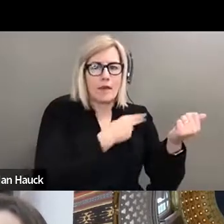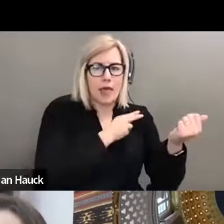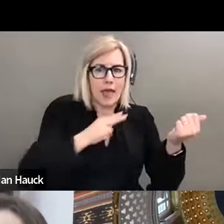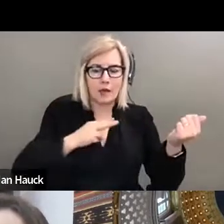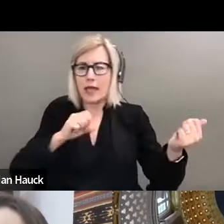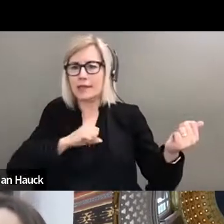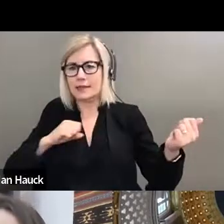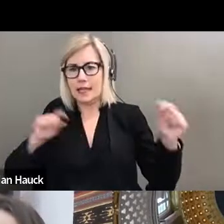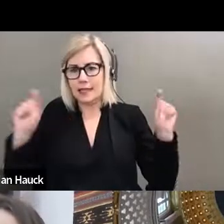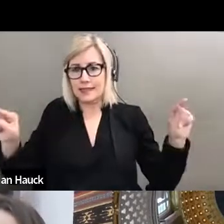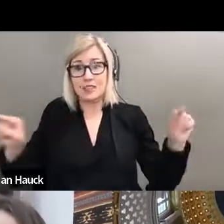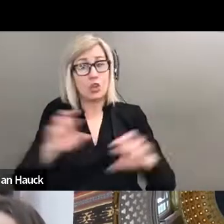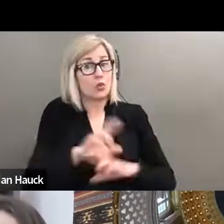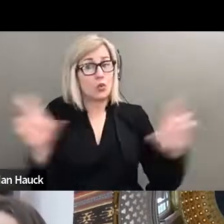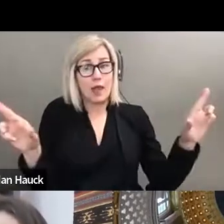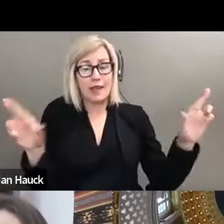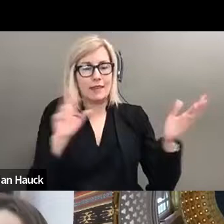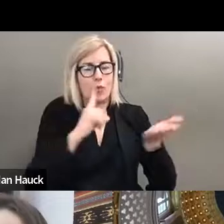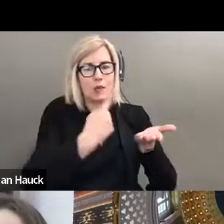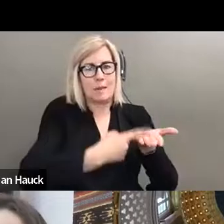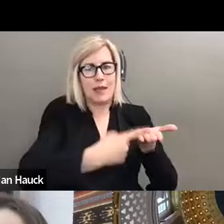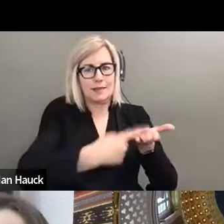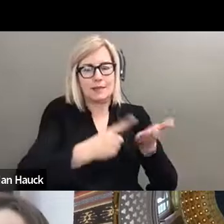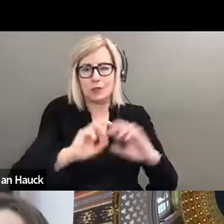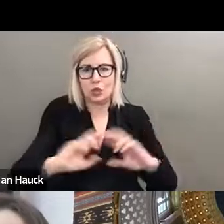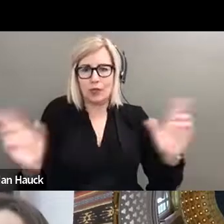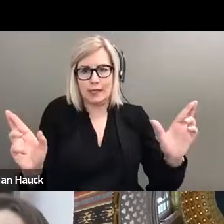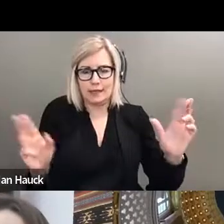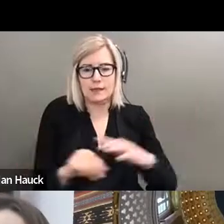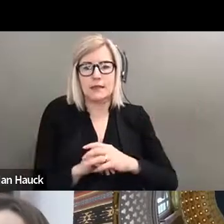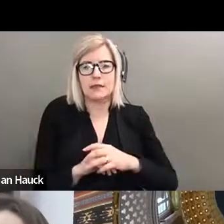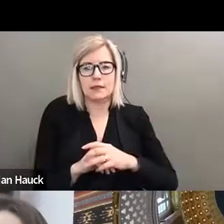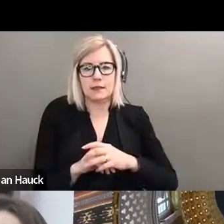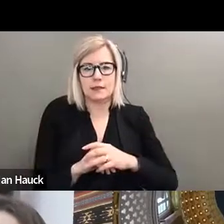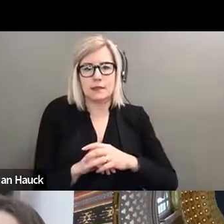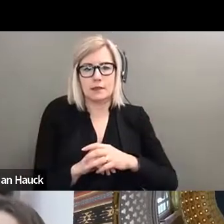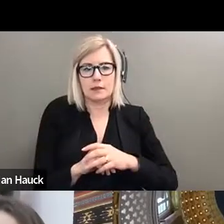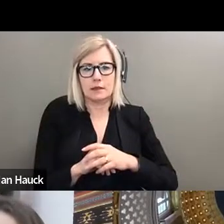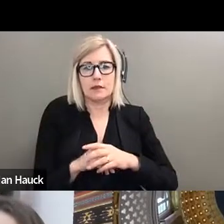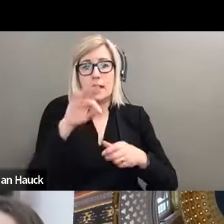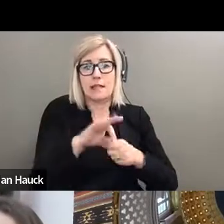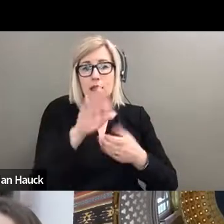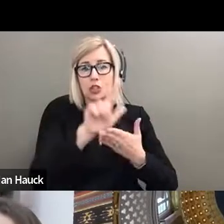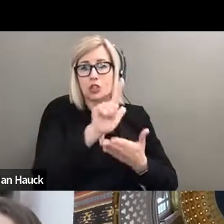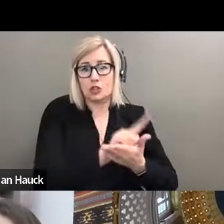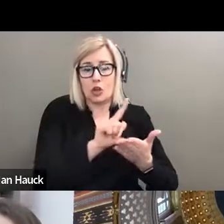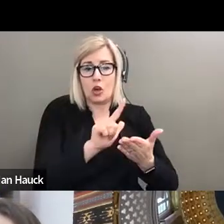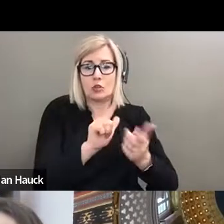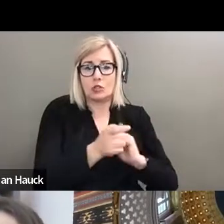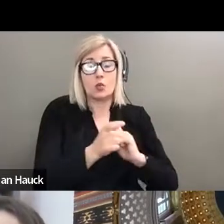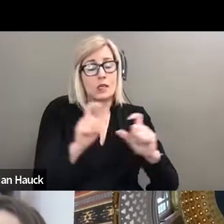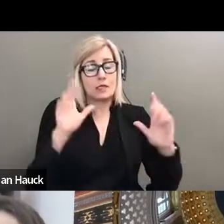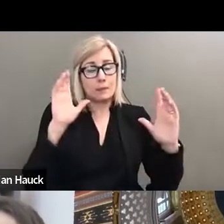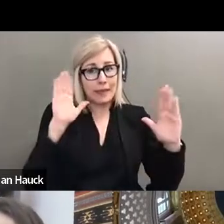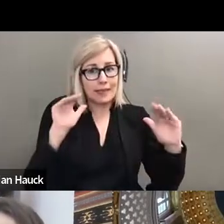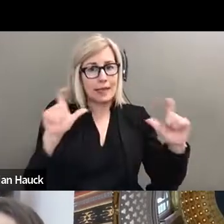means they're ready for debate in the House and the Senate. And this election law bill, we're expecting a big amendment.